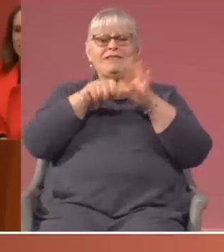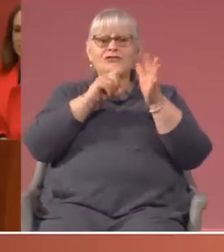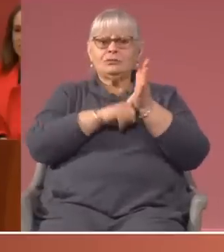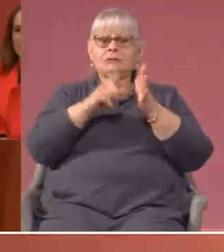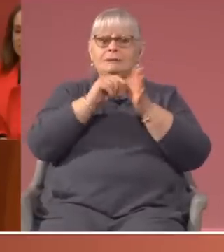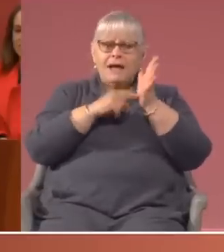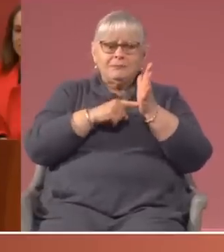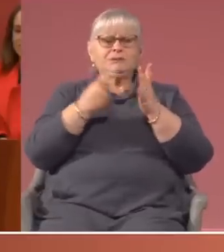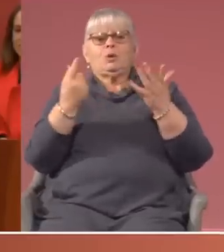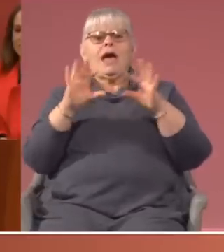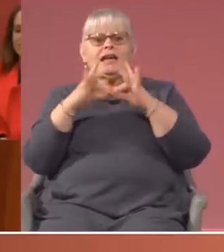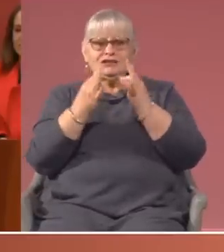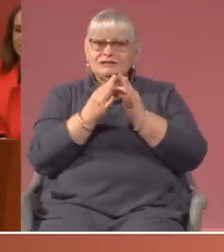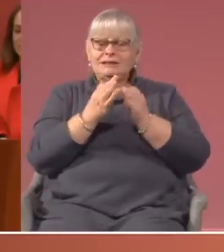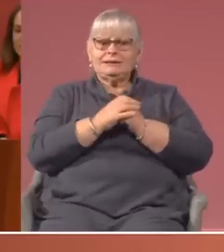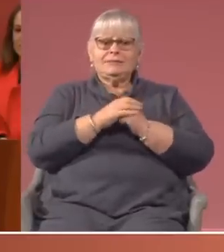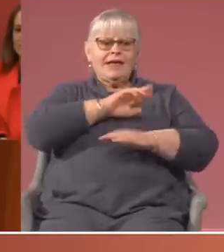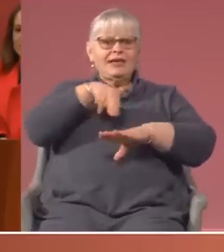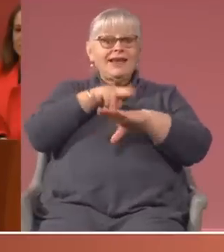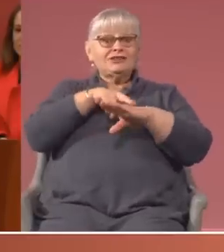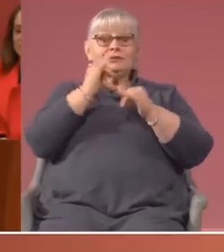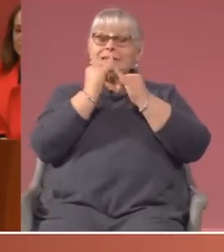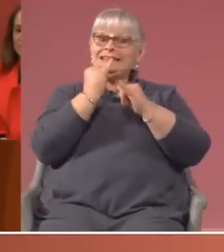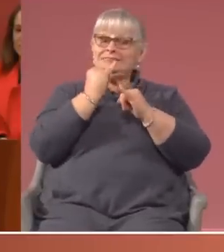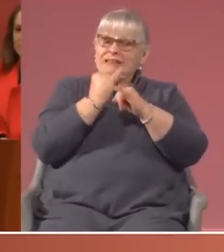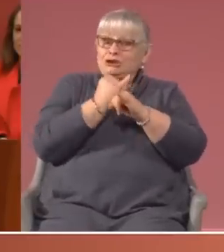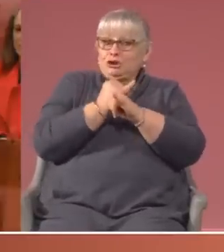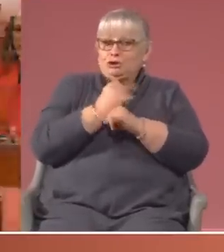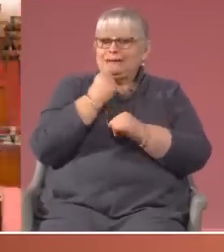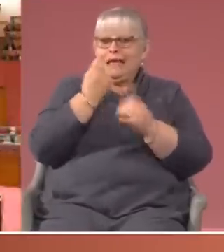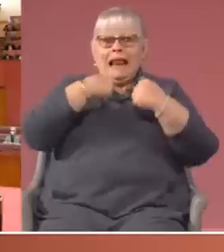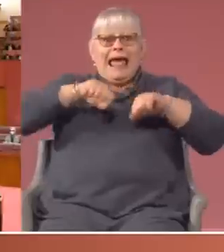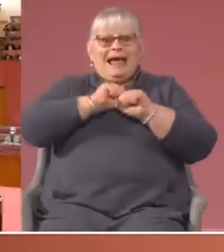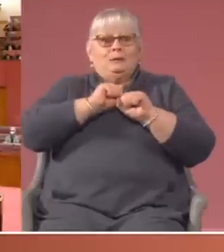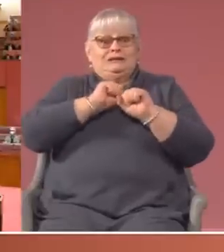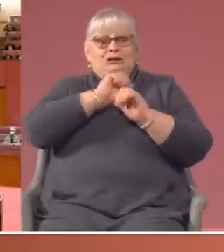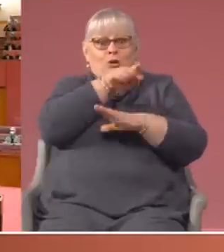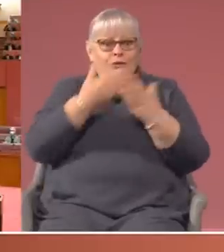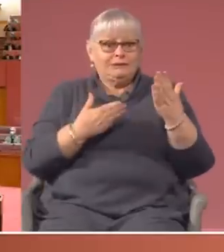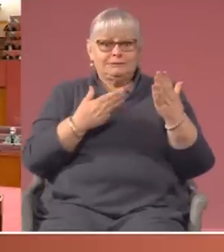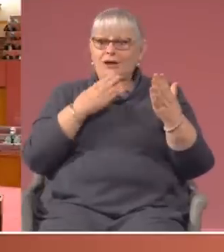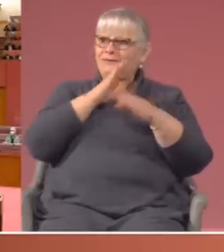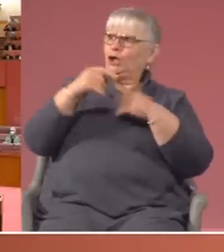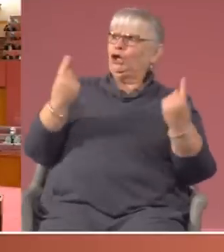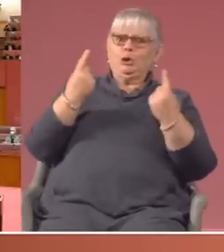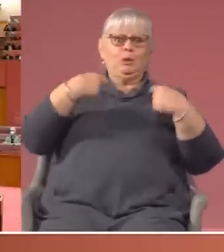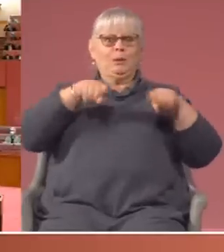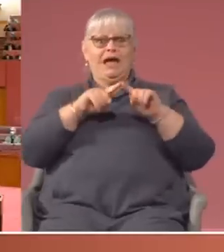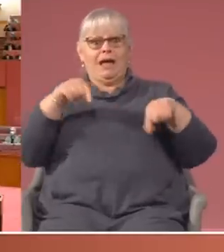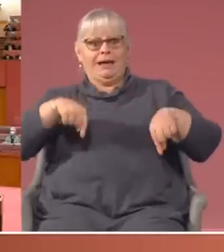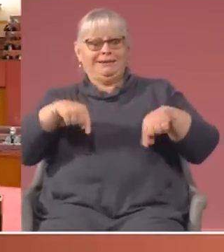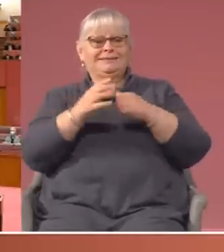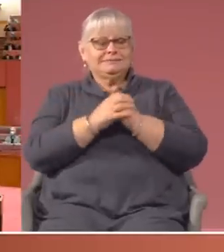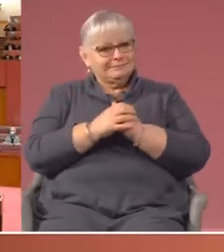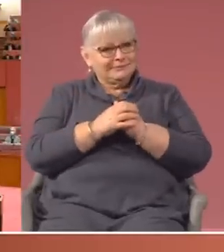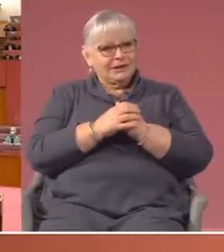agencies. Our national institutions that tell the stories of where we've come from and who we are. We're